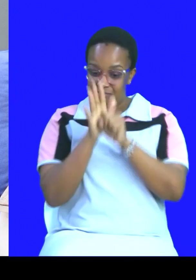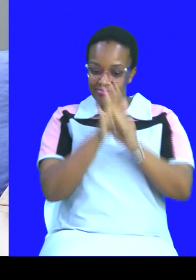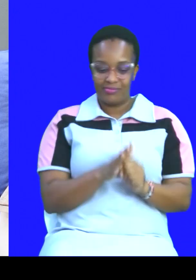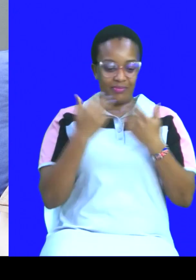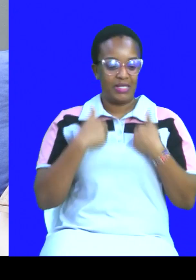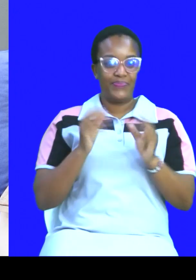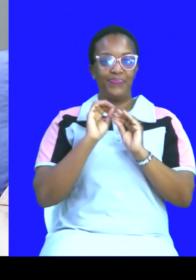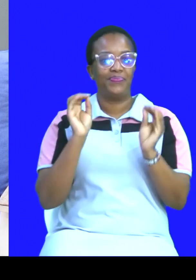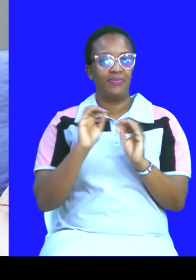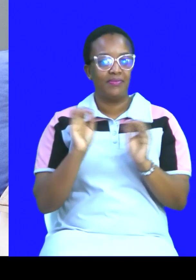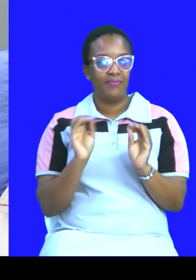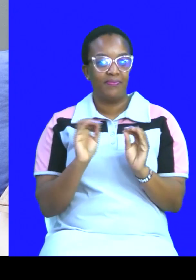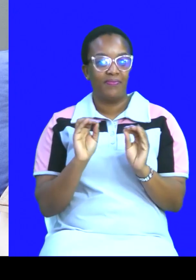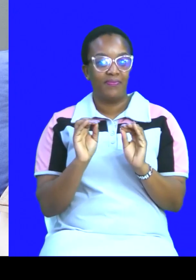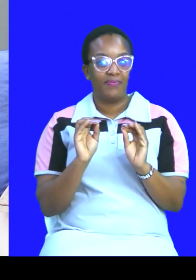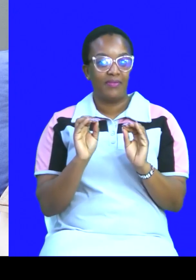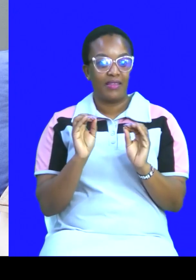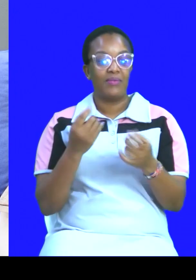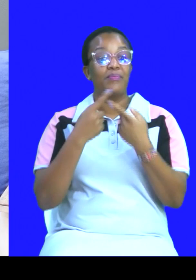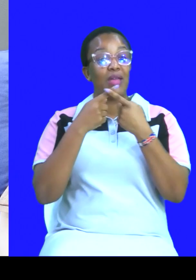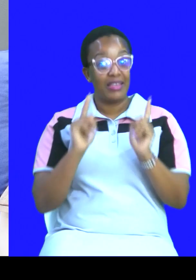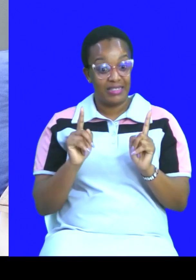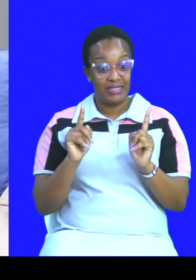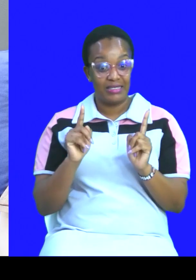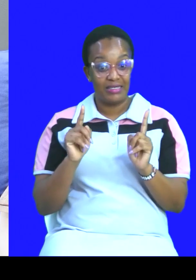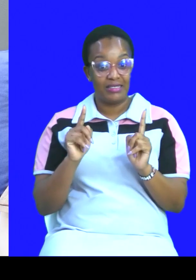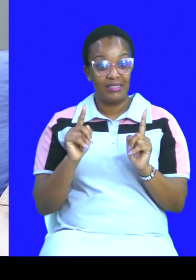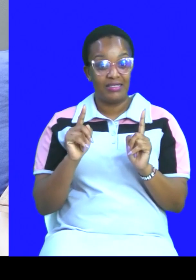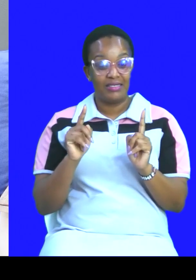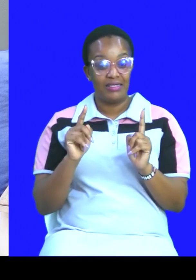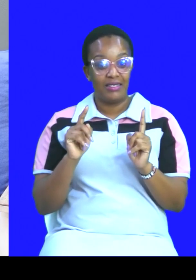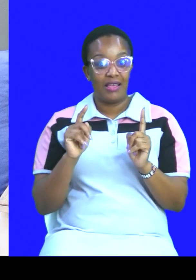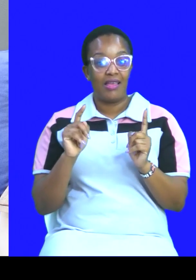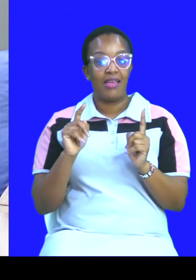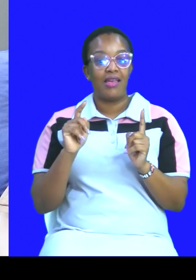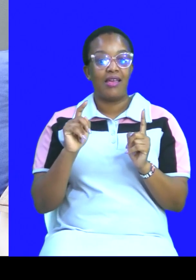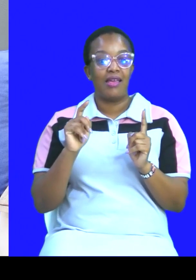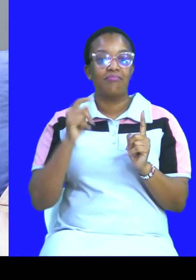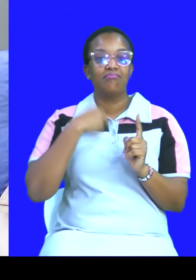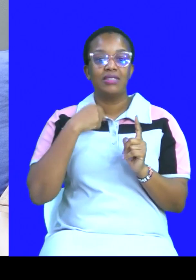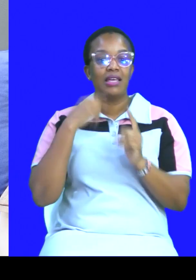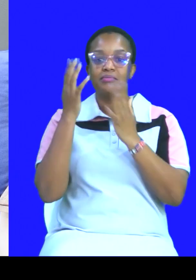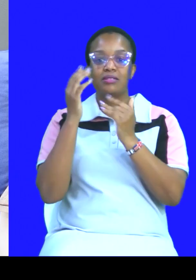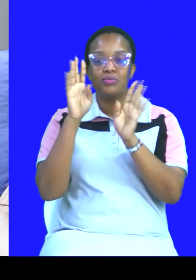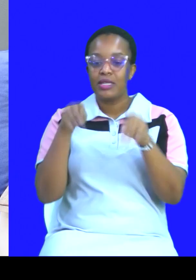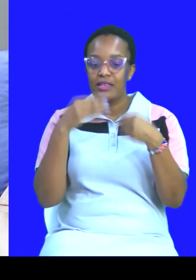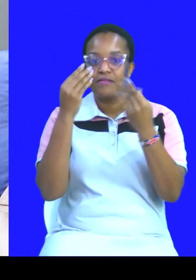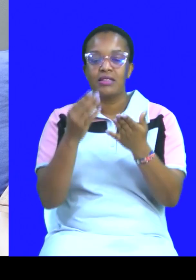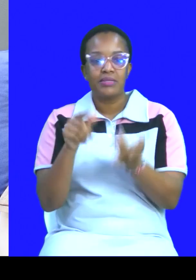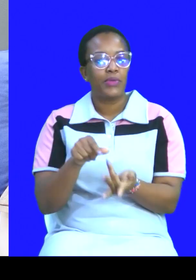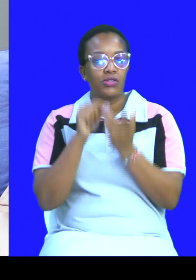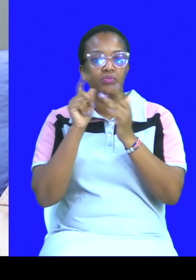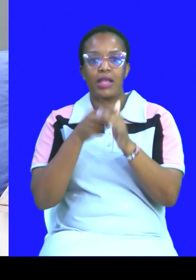own, except that I had to sit. In fact, I was supposed to be given that special priority,